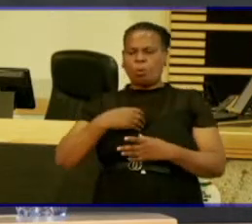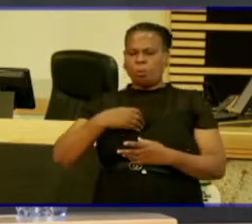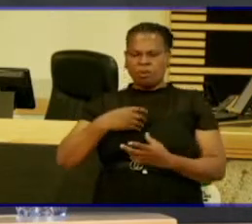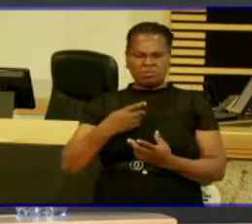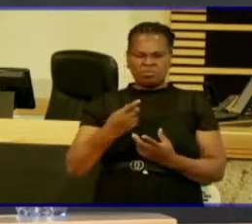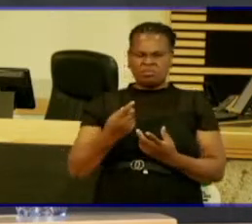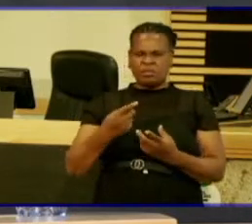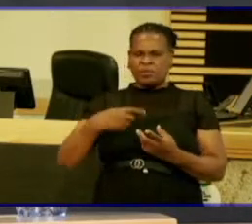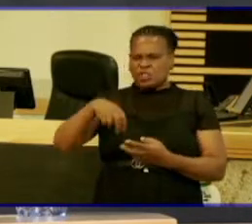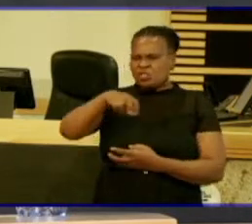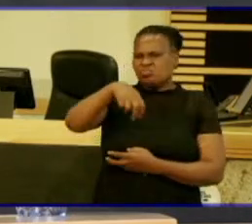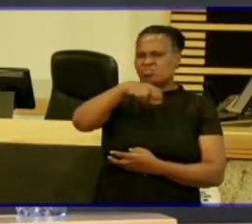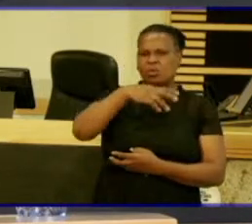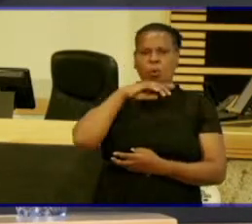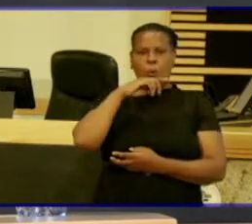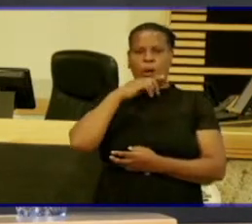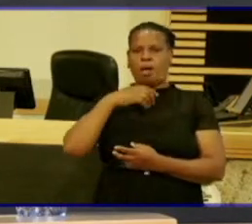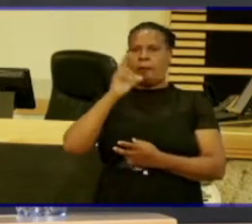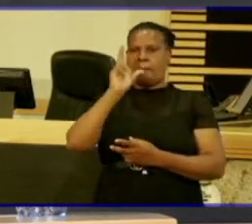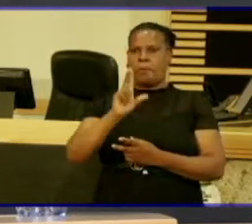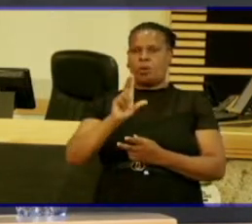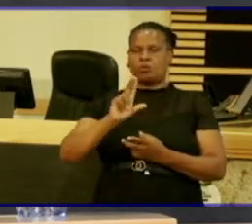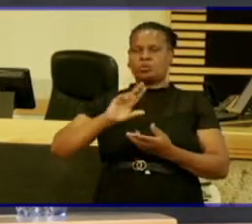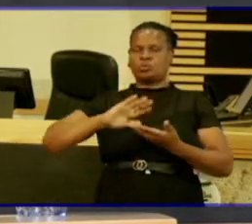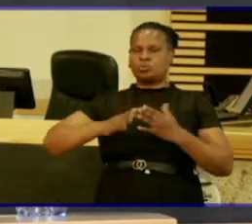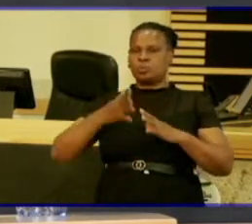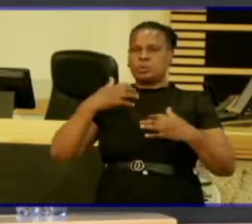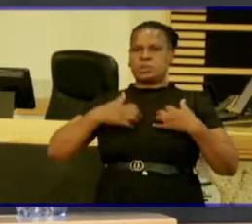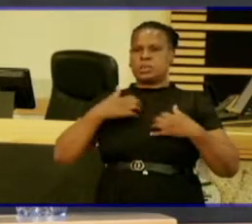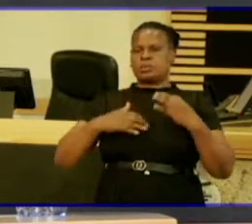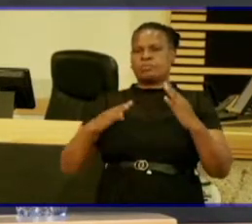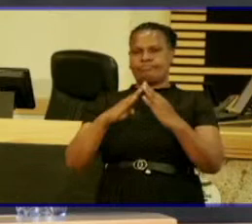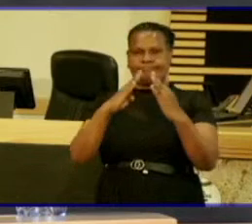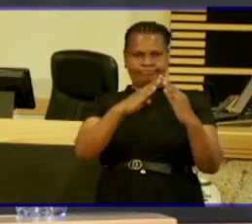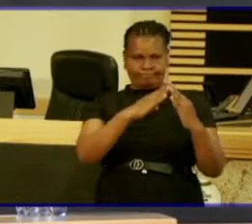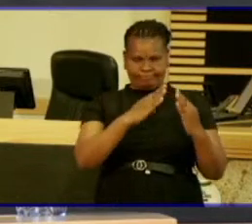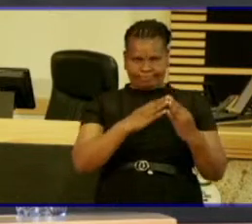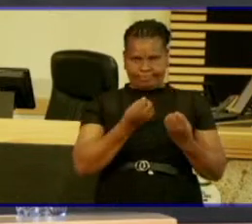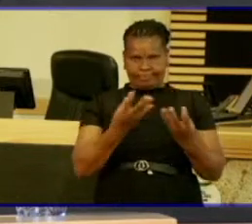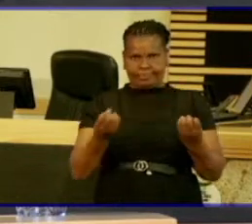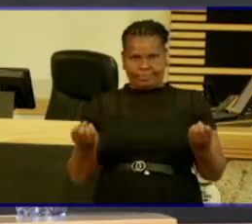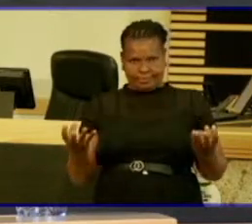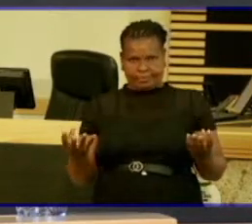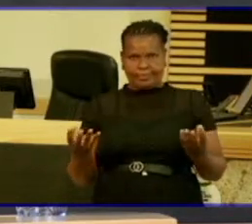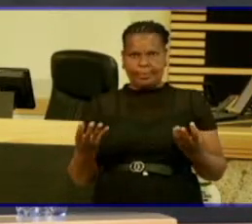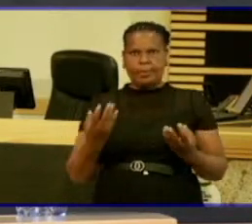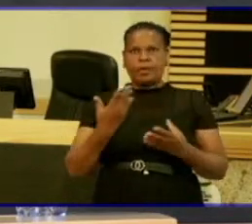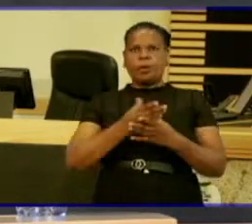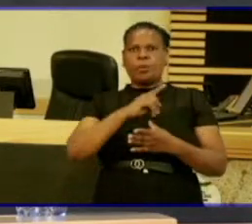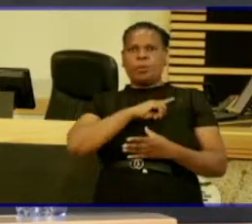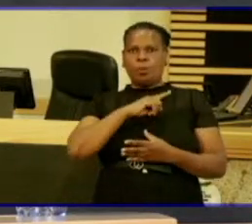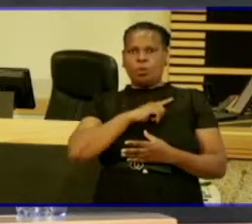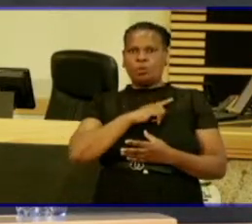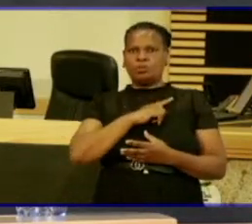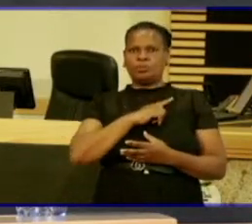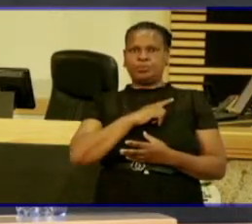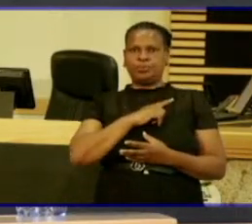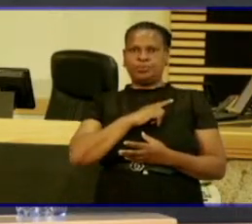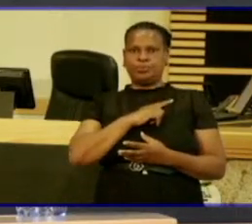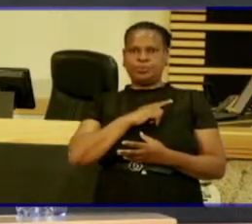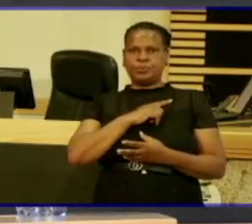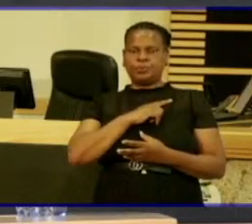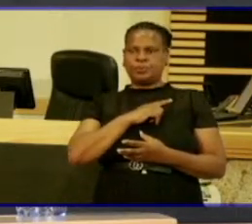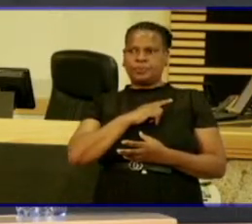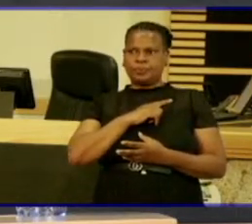kujikelezwe. Abantu bakuthi bafuna izindlu. I'm happy to announce that the Bay West Housing Project is at an advanced stage of